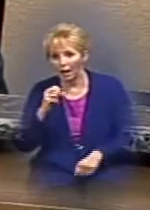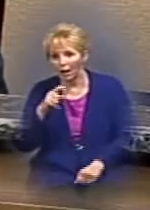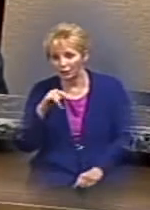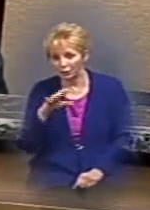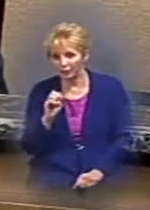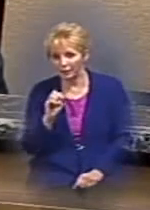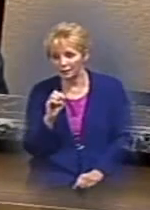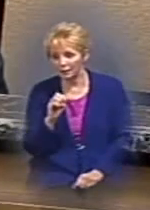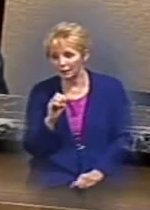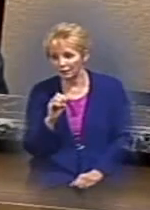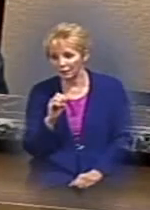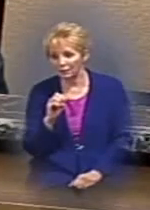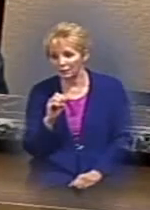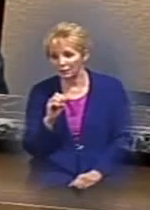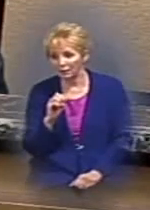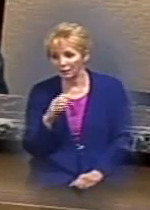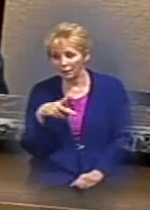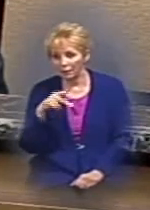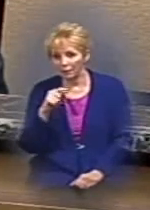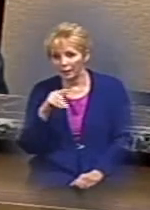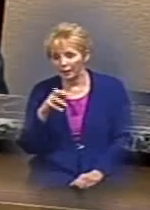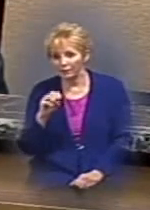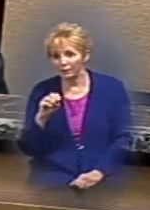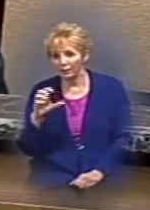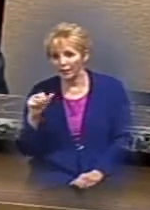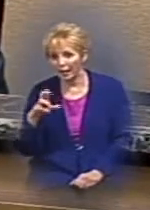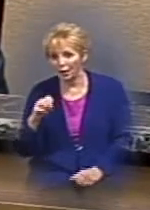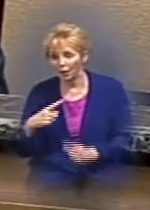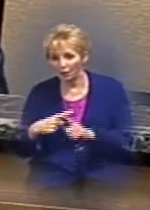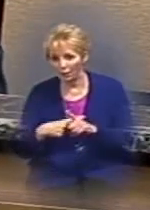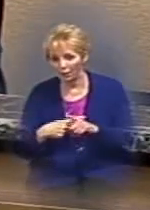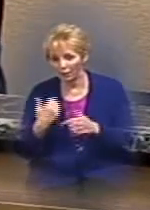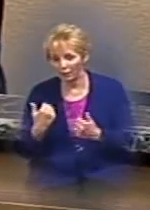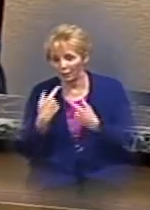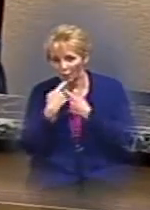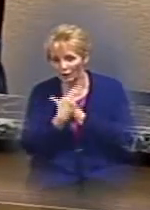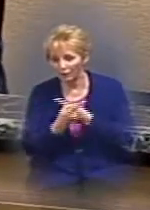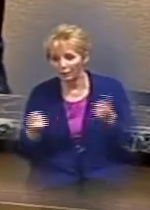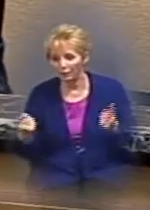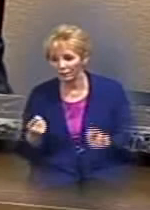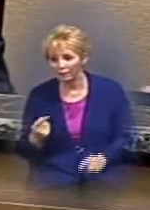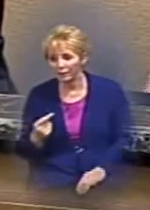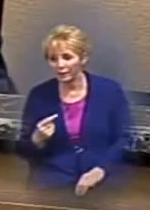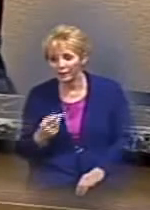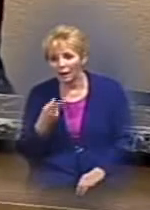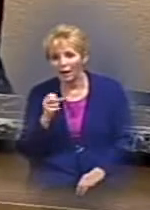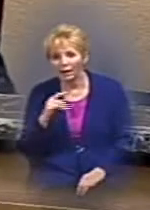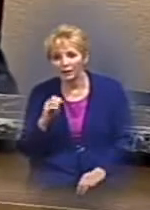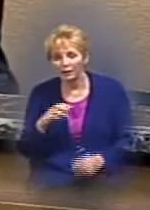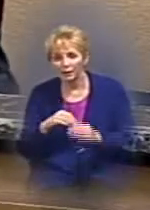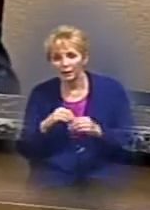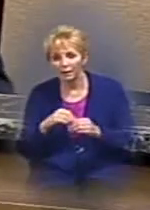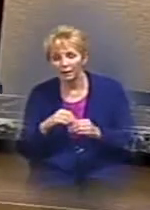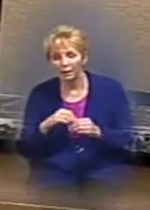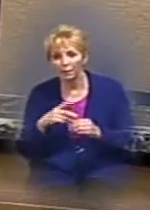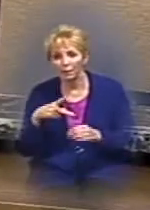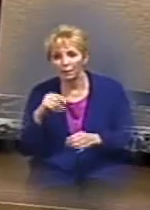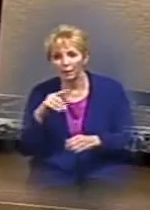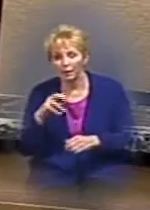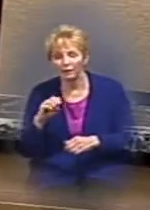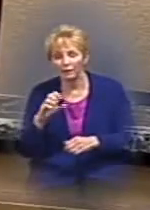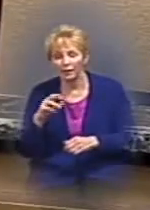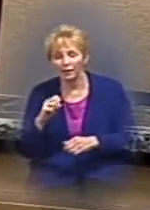Palliative Care Month Proclamation. Whereas hospice and palliative care